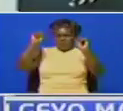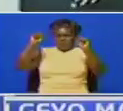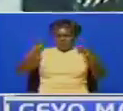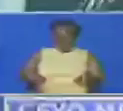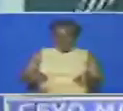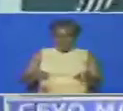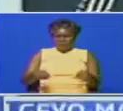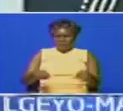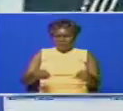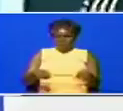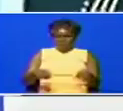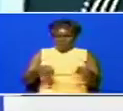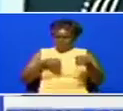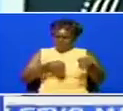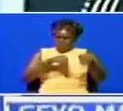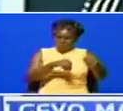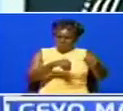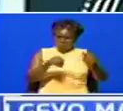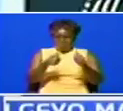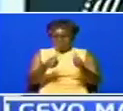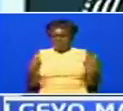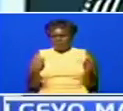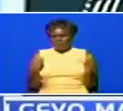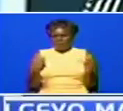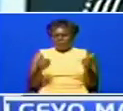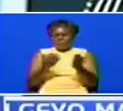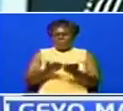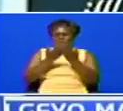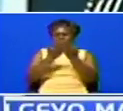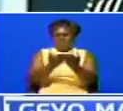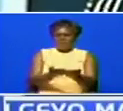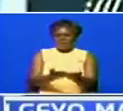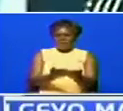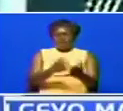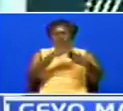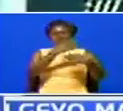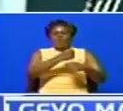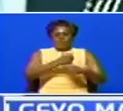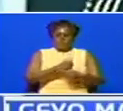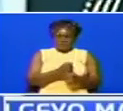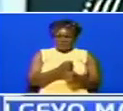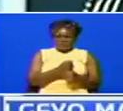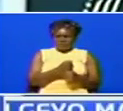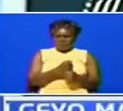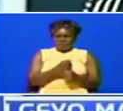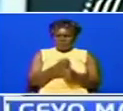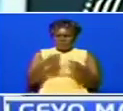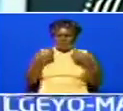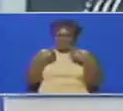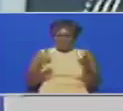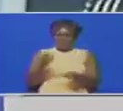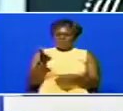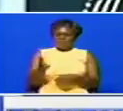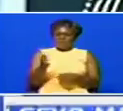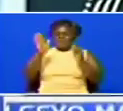when and if followed through to the end, provide confidence in the results. That is